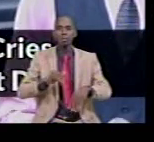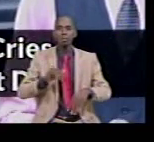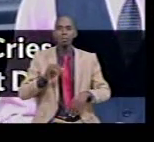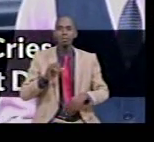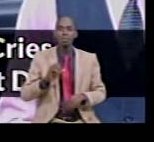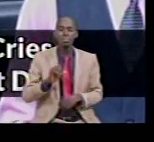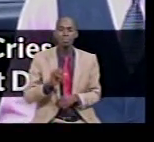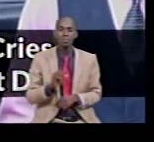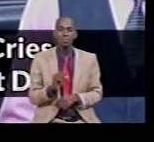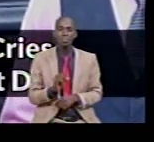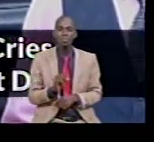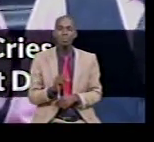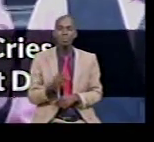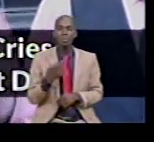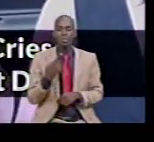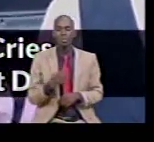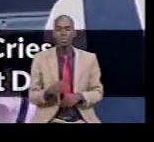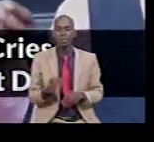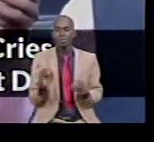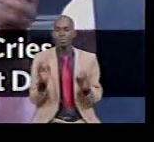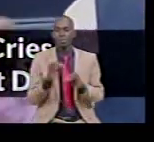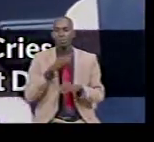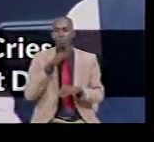cries, the spotless